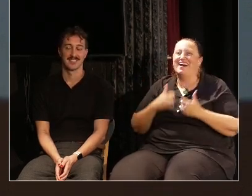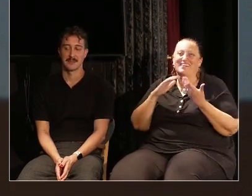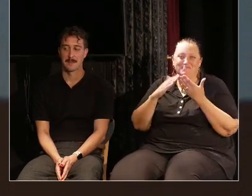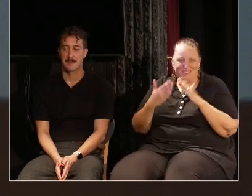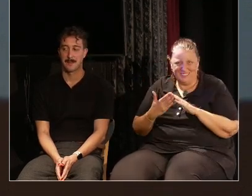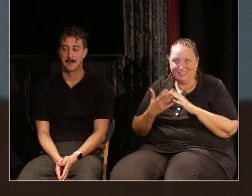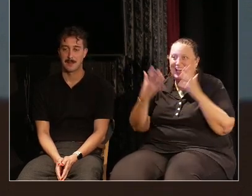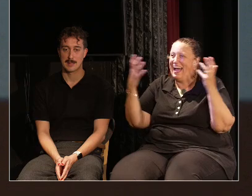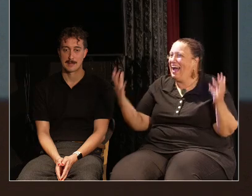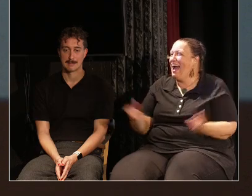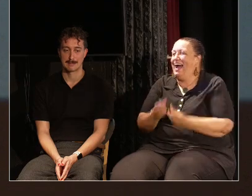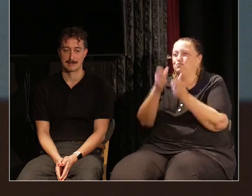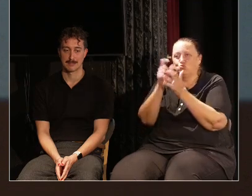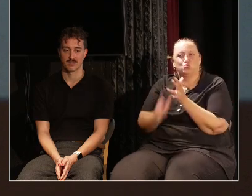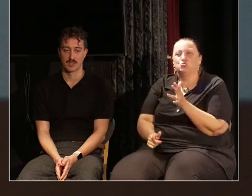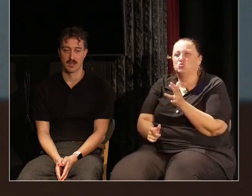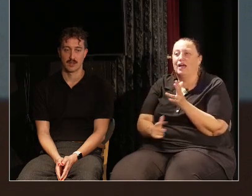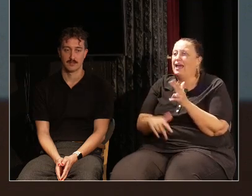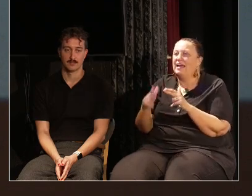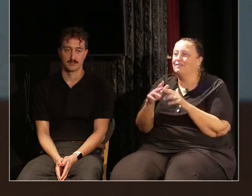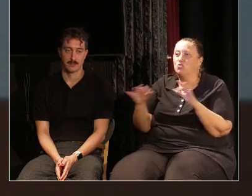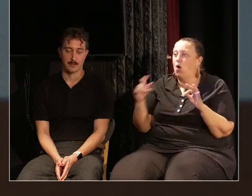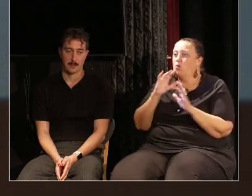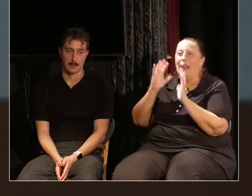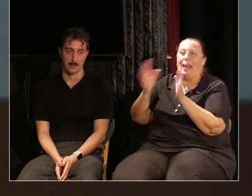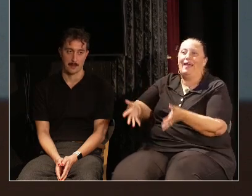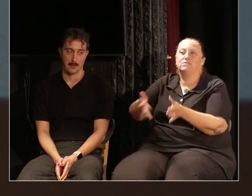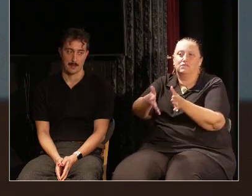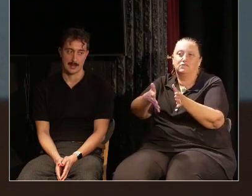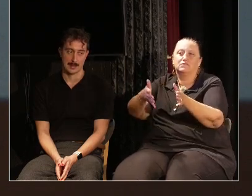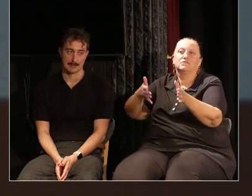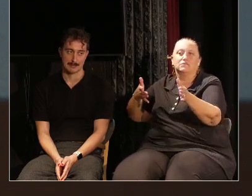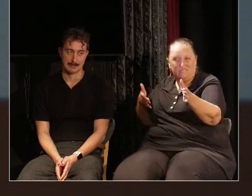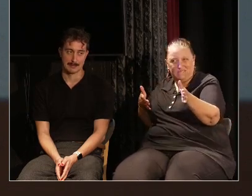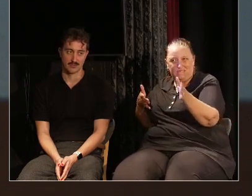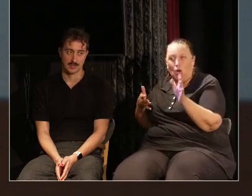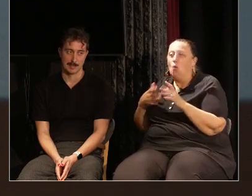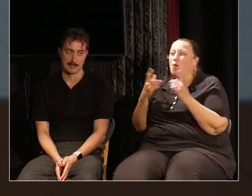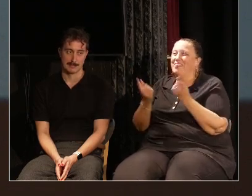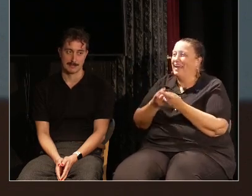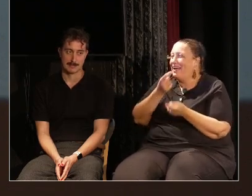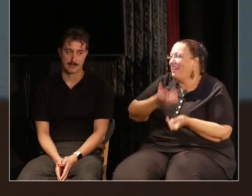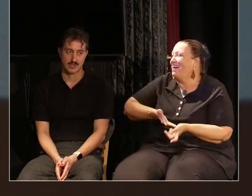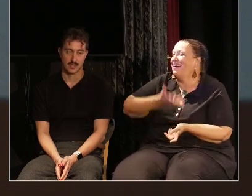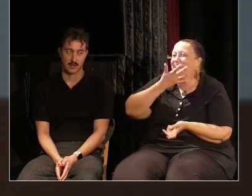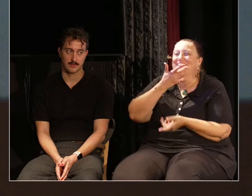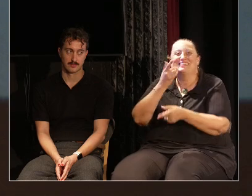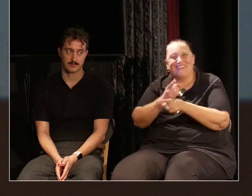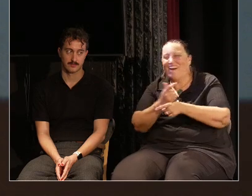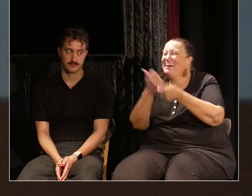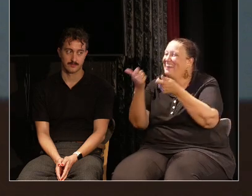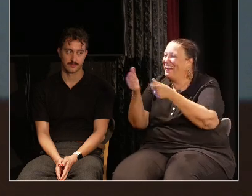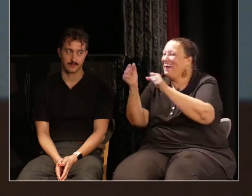much that our community has to get done, because otherwise we know we're just going to be left behind. And it's one thing to sort of pay lip service to our community and stand